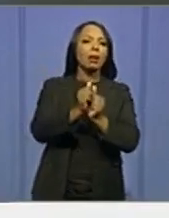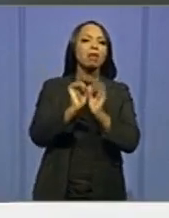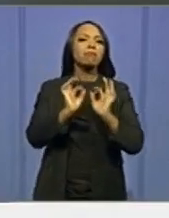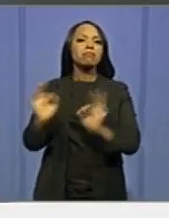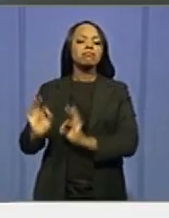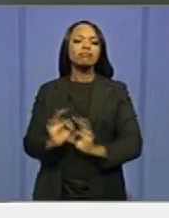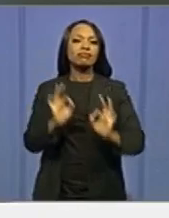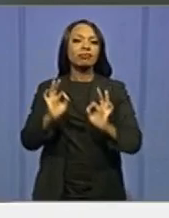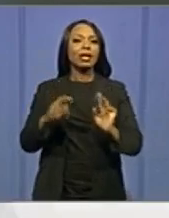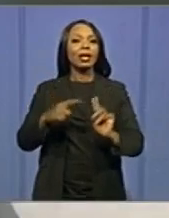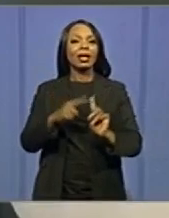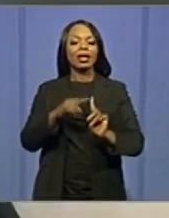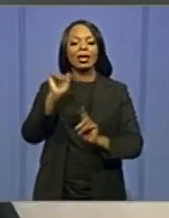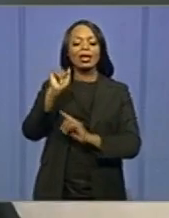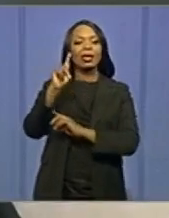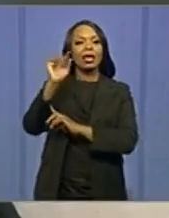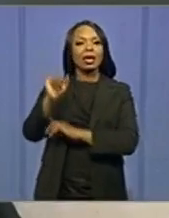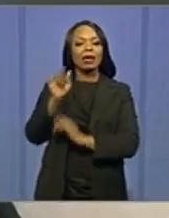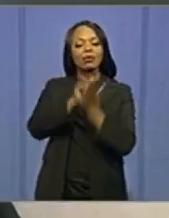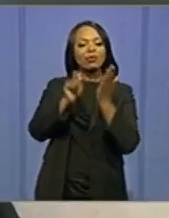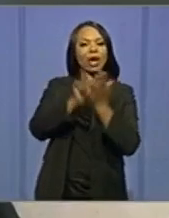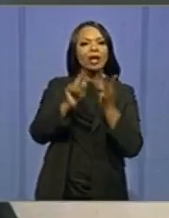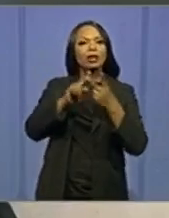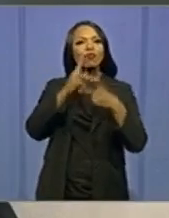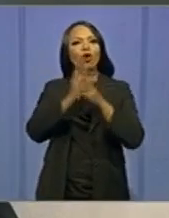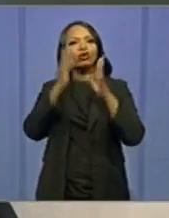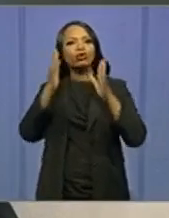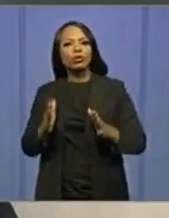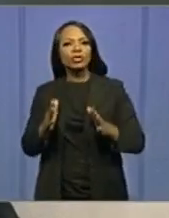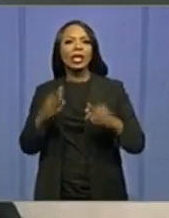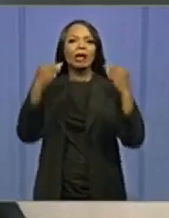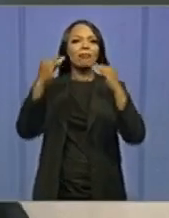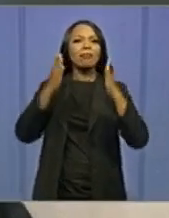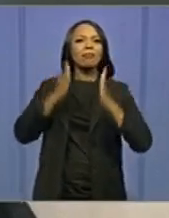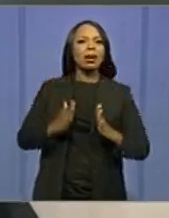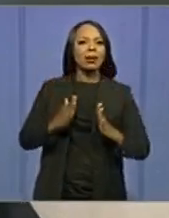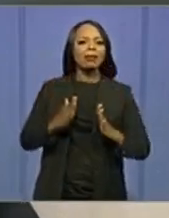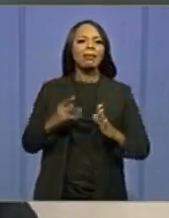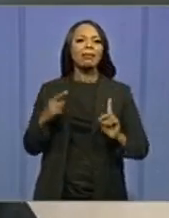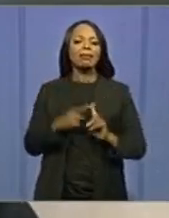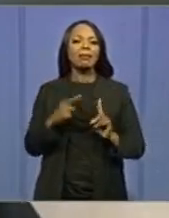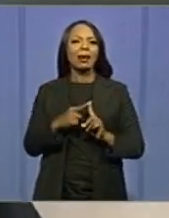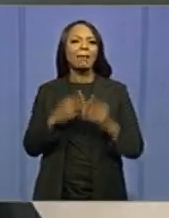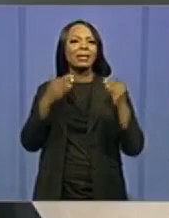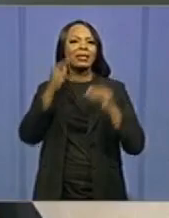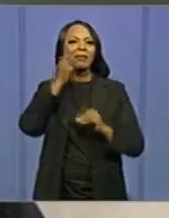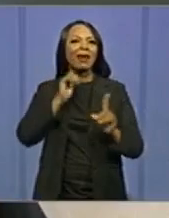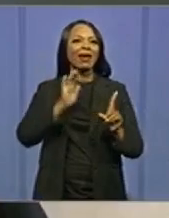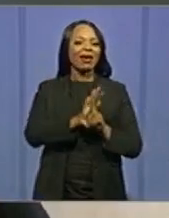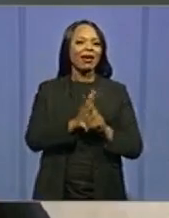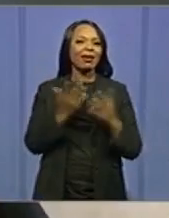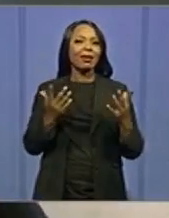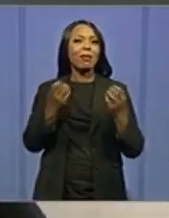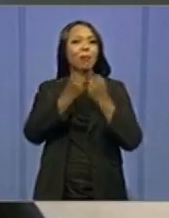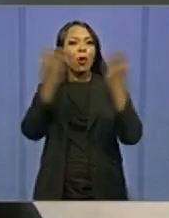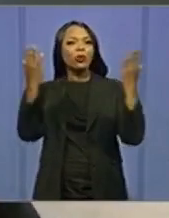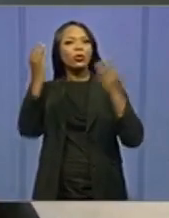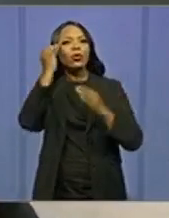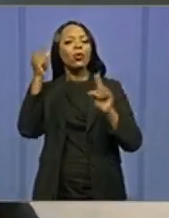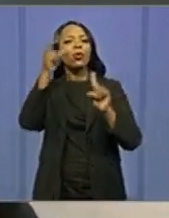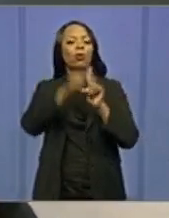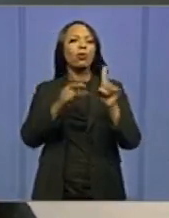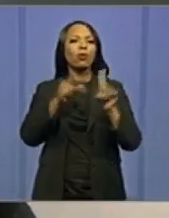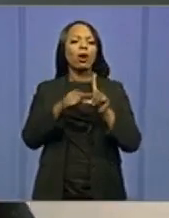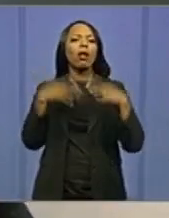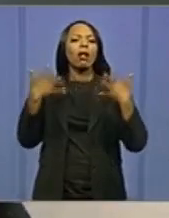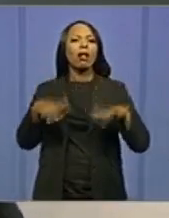AKA was also known as a writer, he was a producer, he was an entrepreneur. He was widely known as someone who was